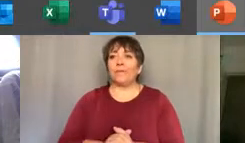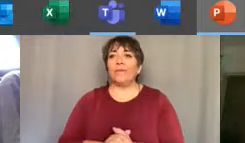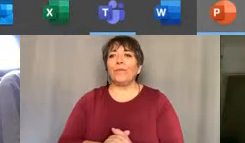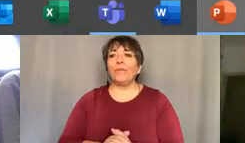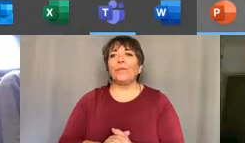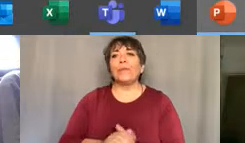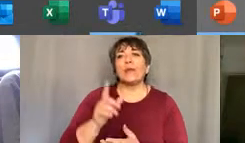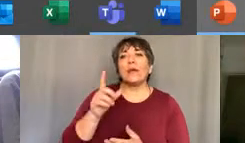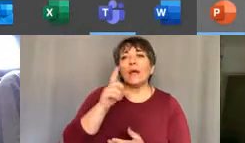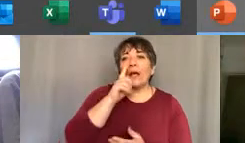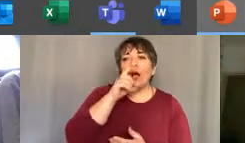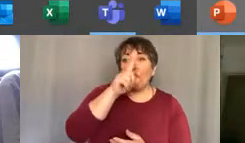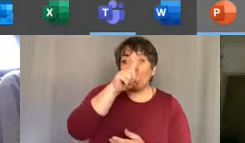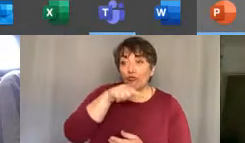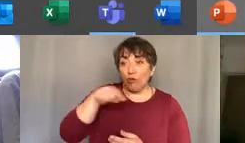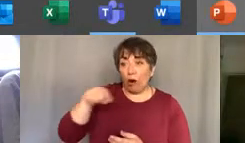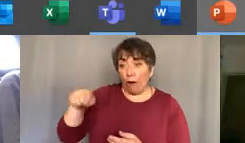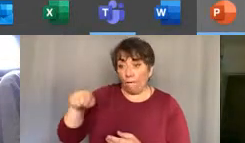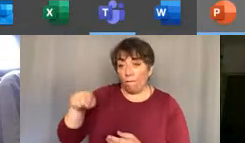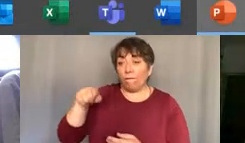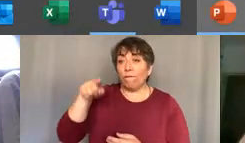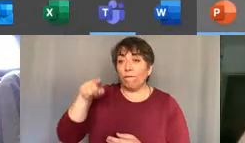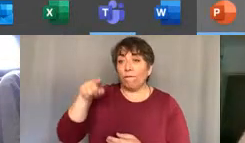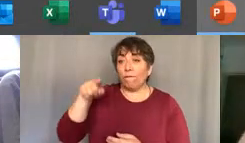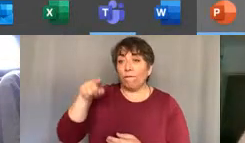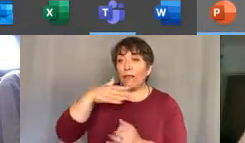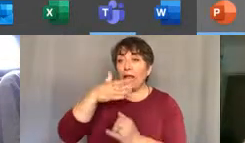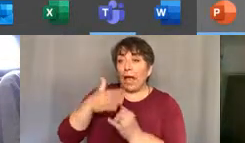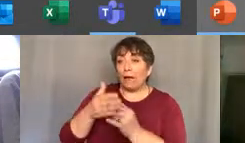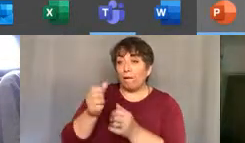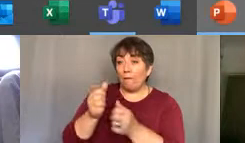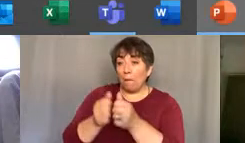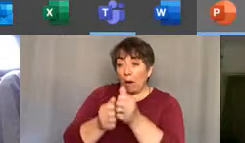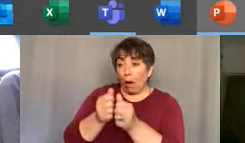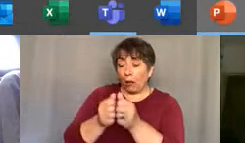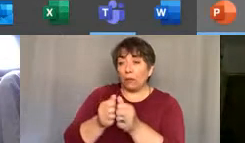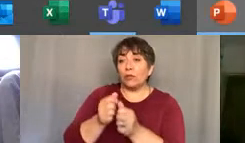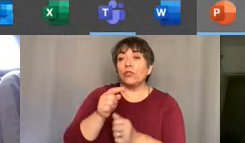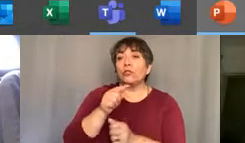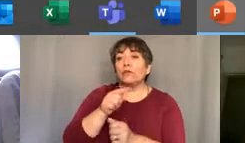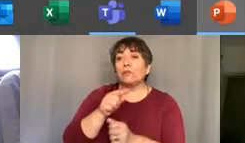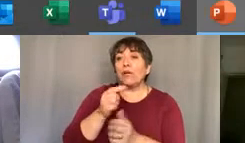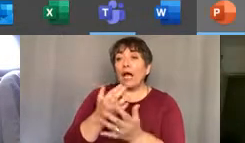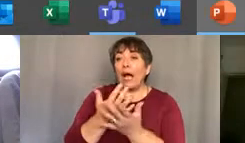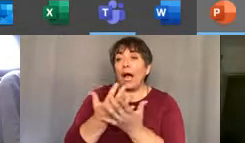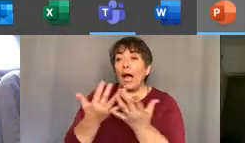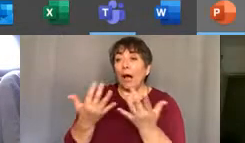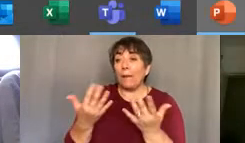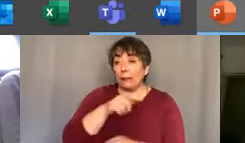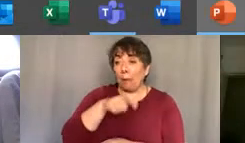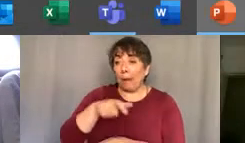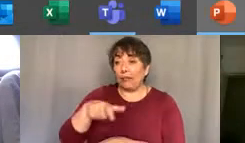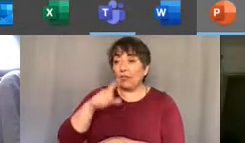end of March of this year, we ended the financial year with a population available to use the